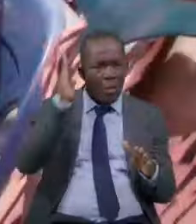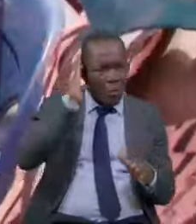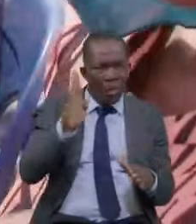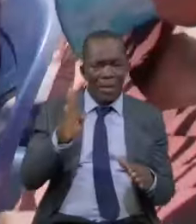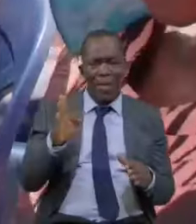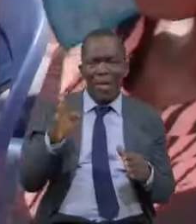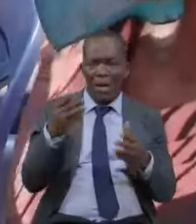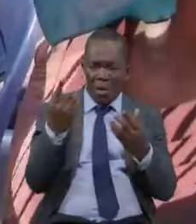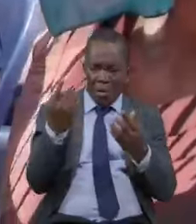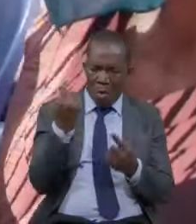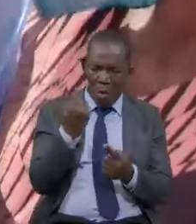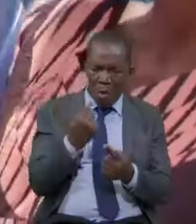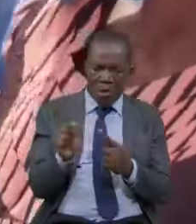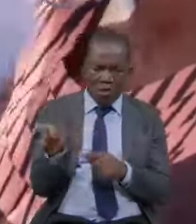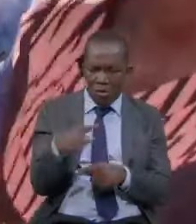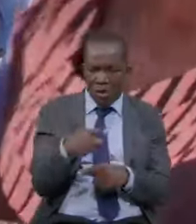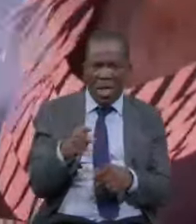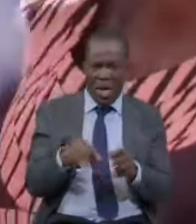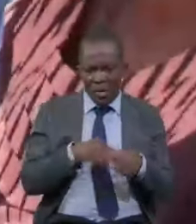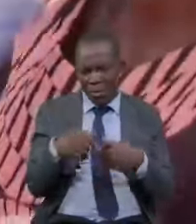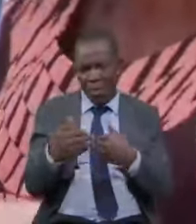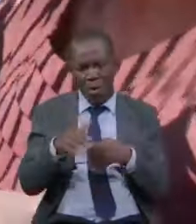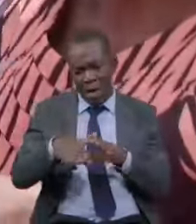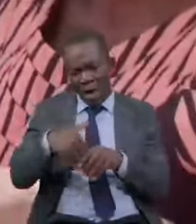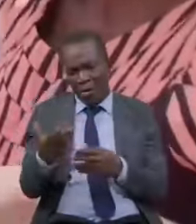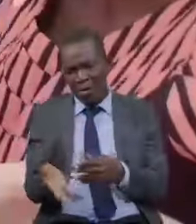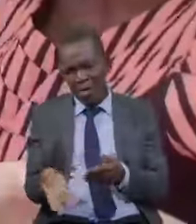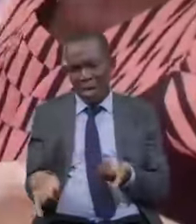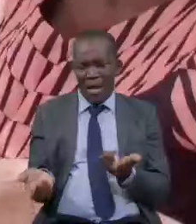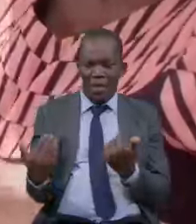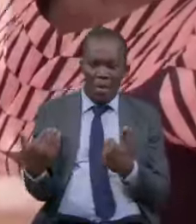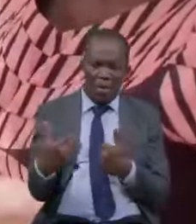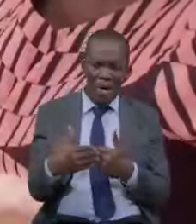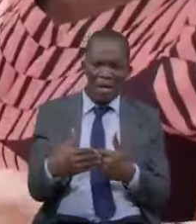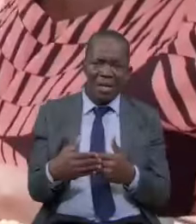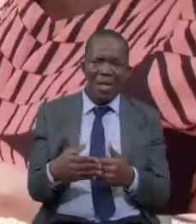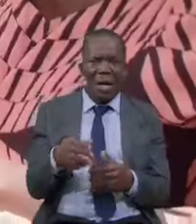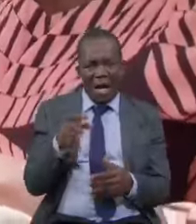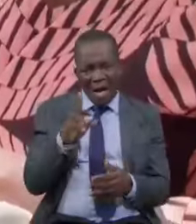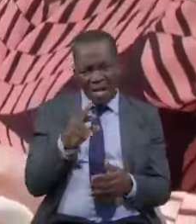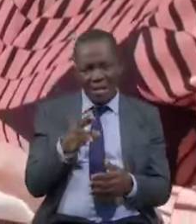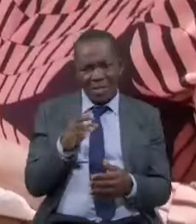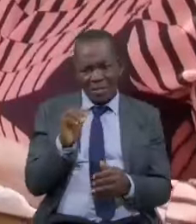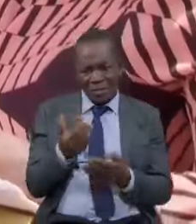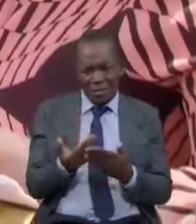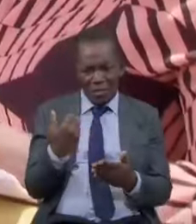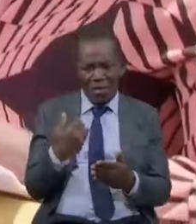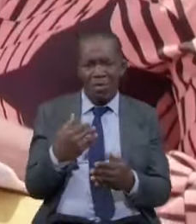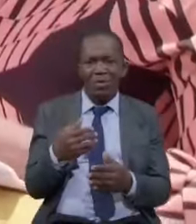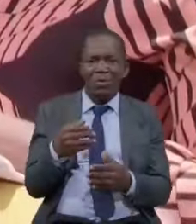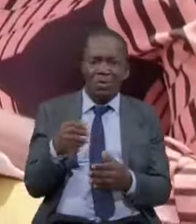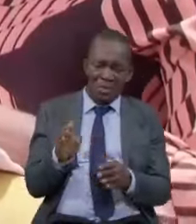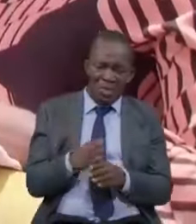back home, and before you do anything, if you're taking a glass of water, you open again, behold, I give unto you